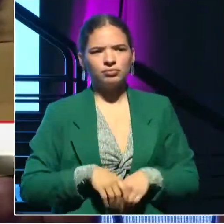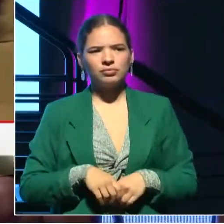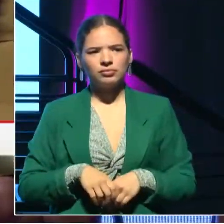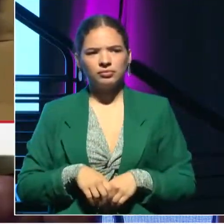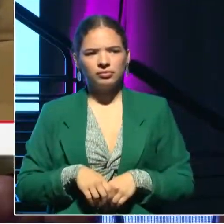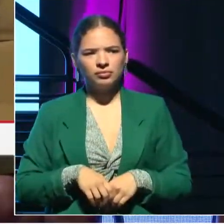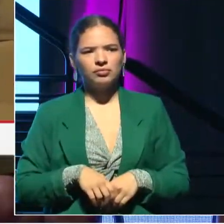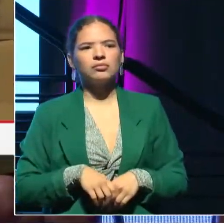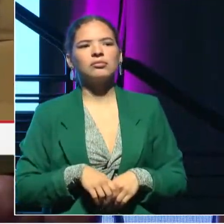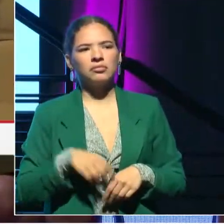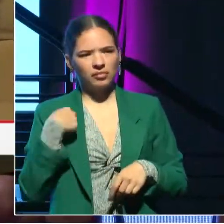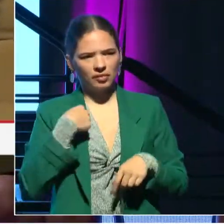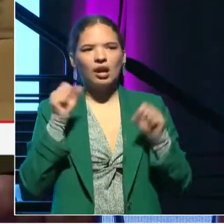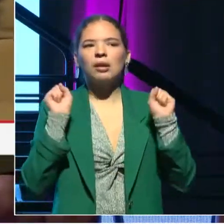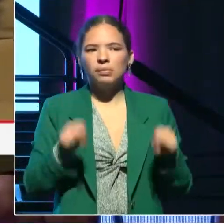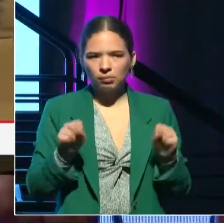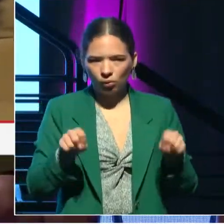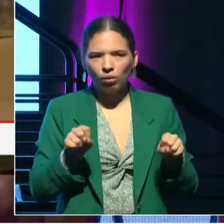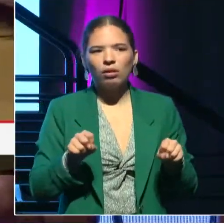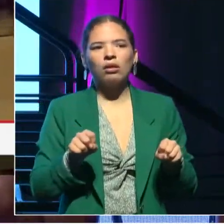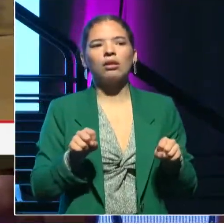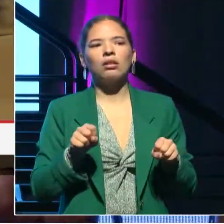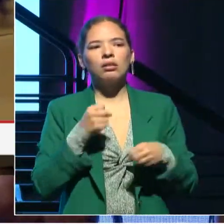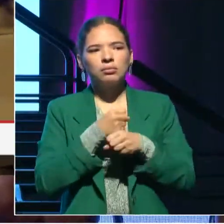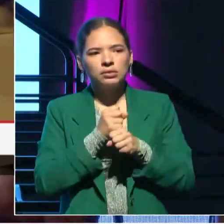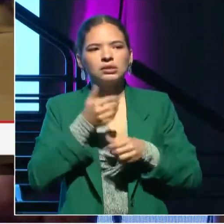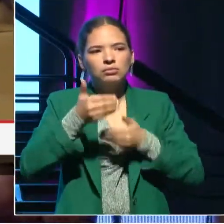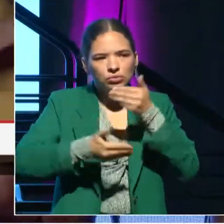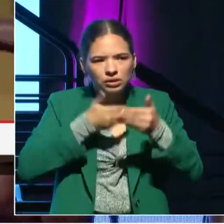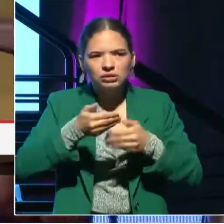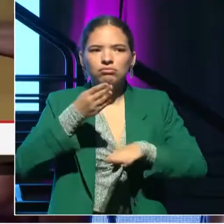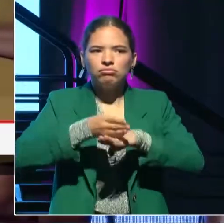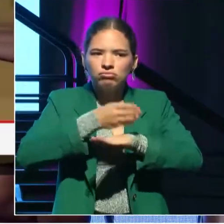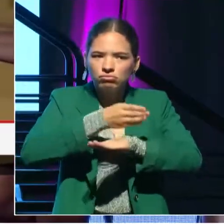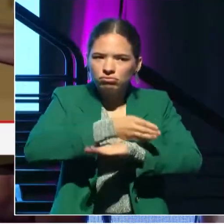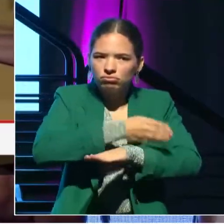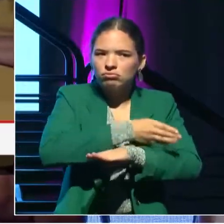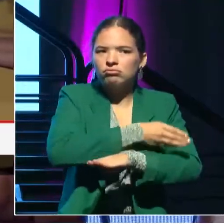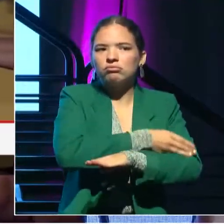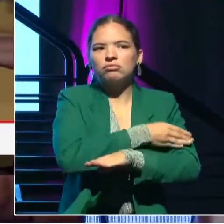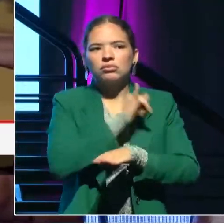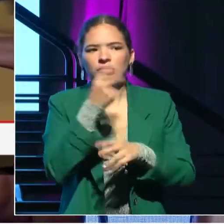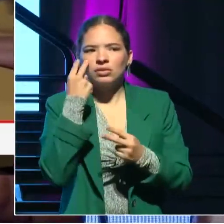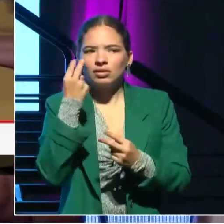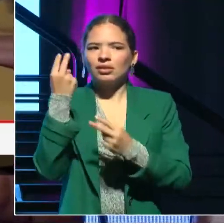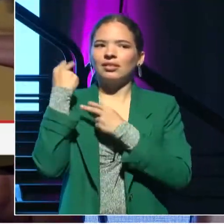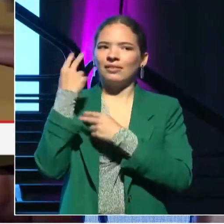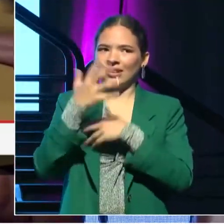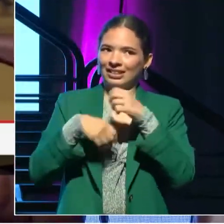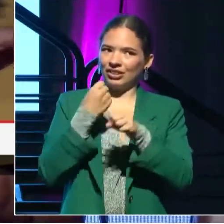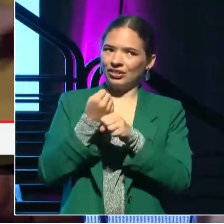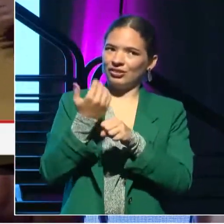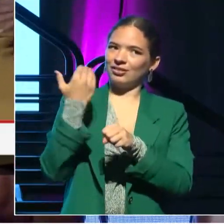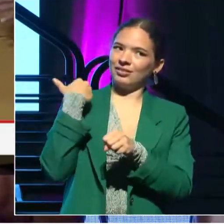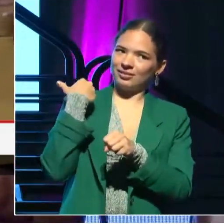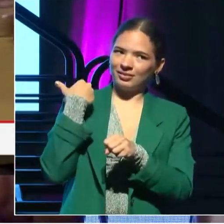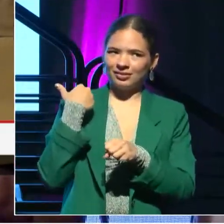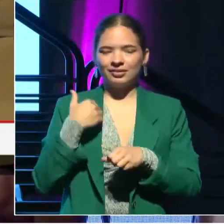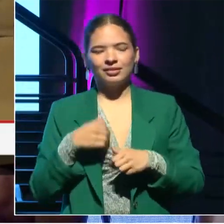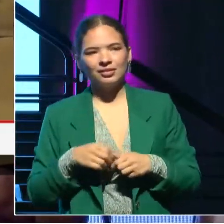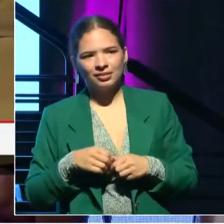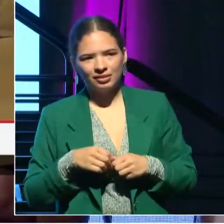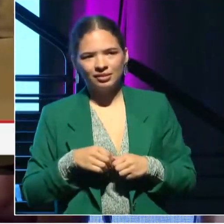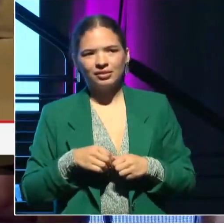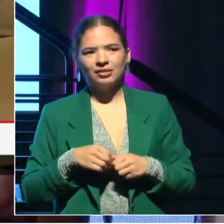to make tremendous progress. And when I look back over the 5 years, in fact, I just see